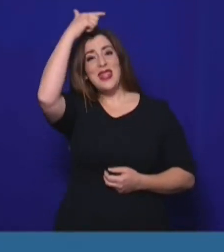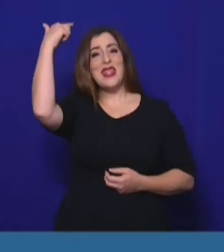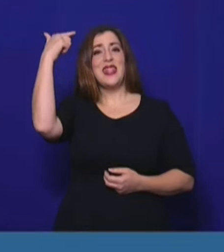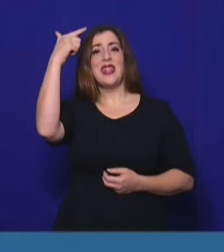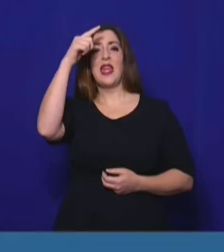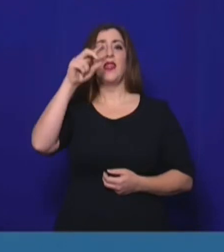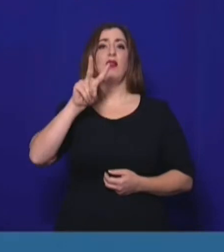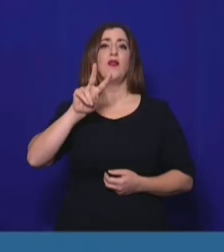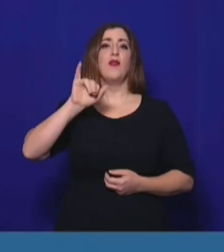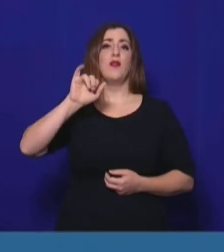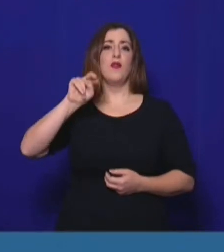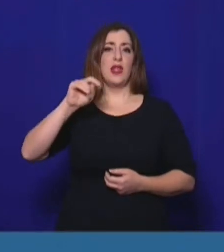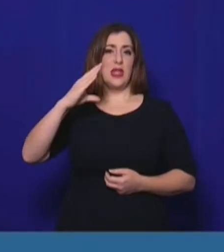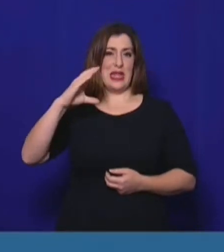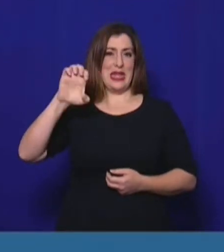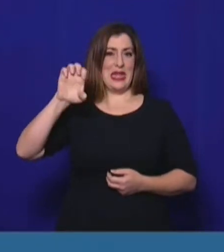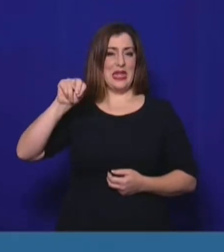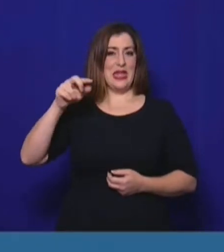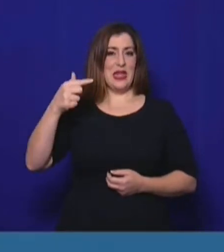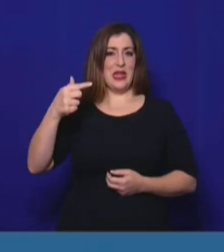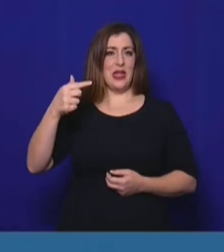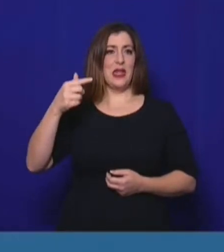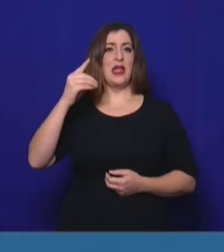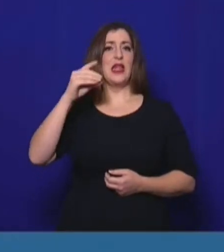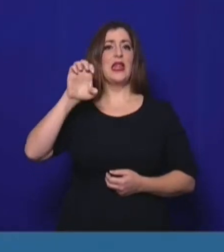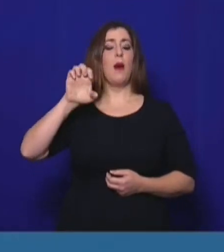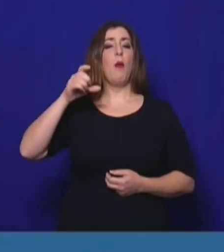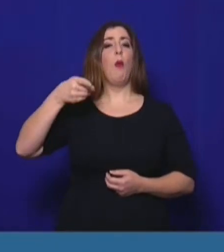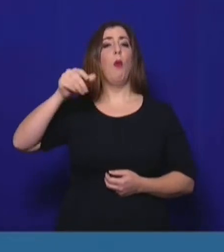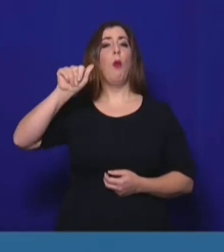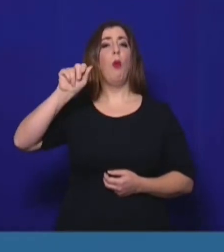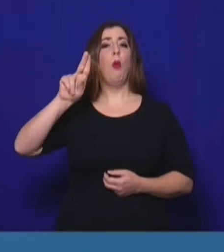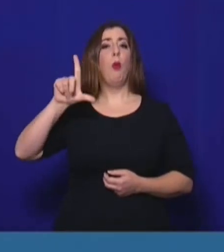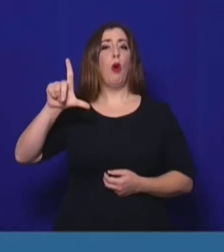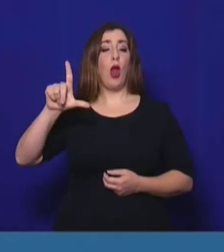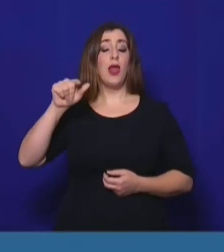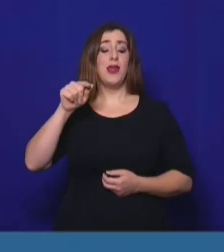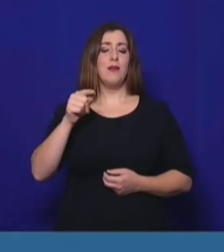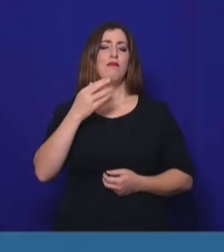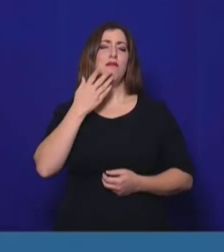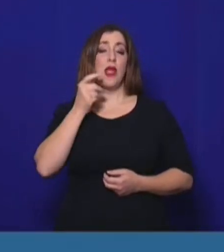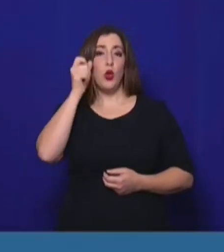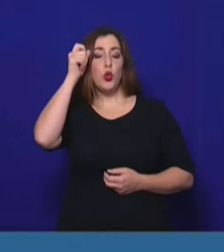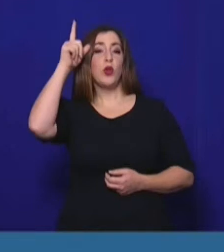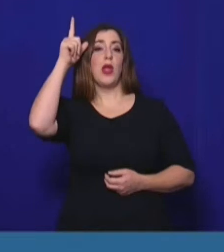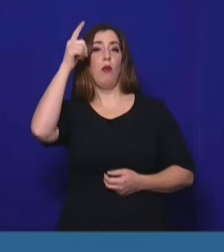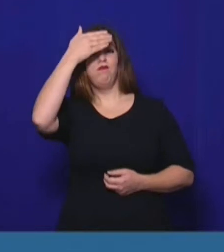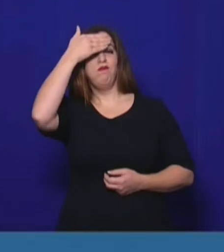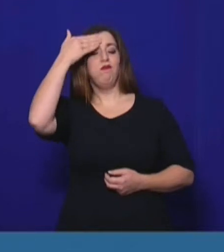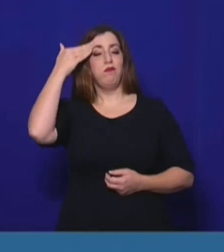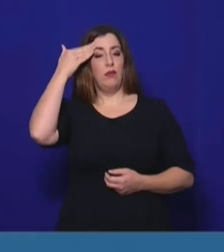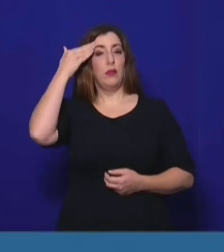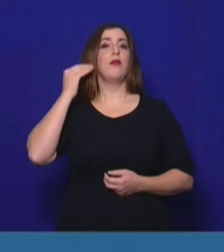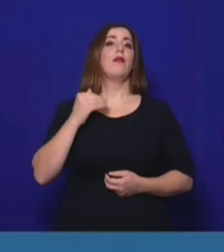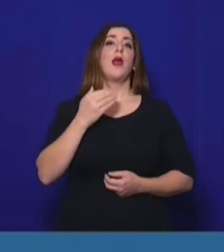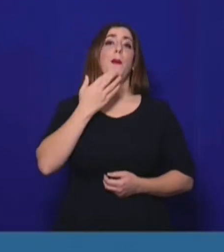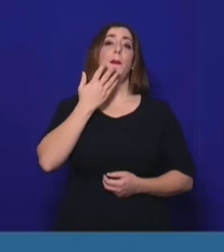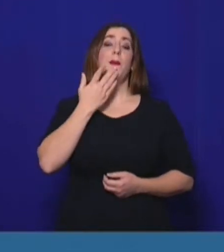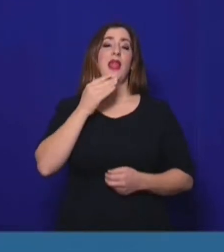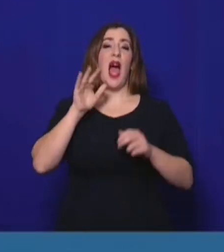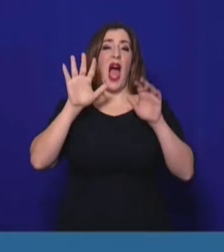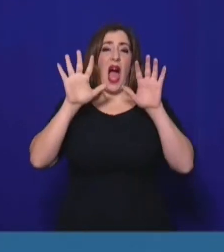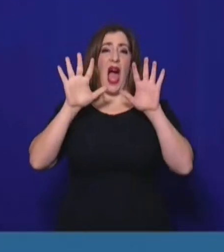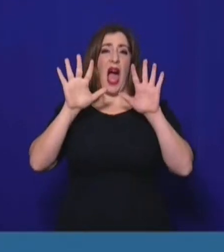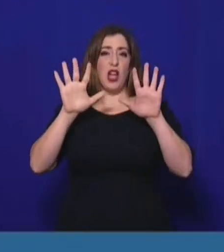Paul Residence u din kienet l-ewwel darba pożittiva fl-10 ta' Diċembru. Kondoljanzi l-raba